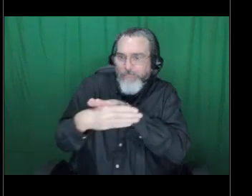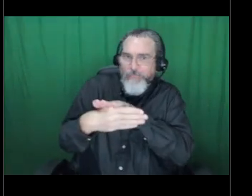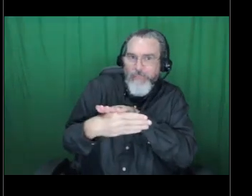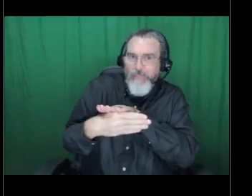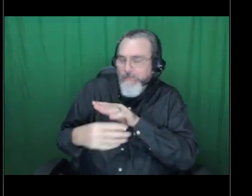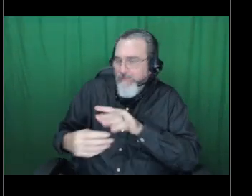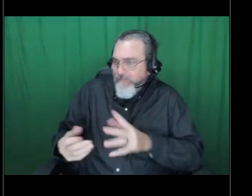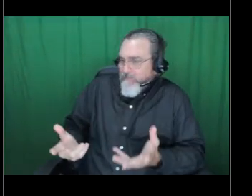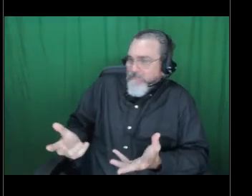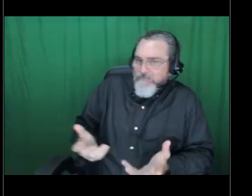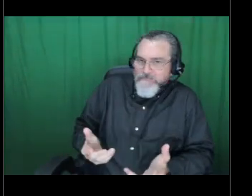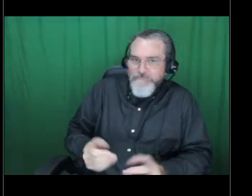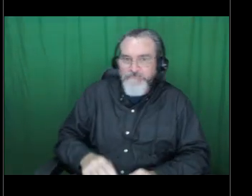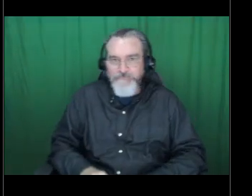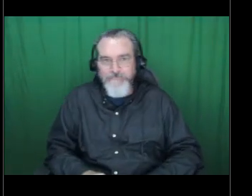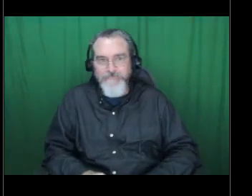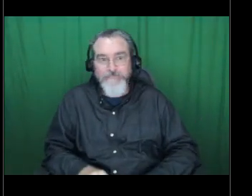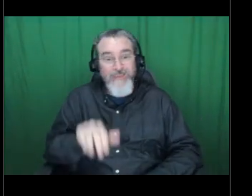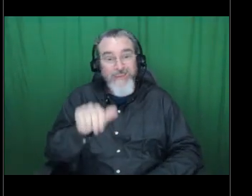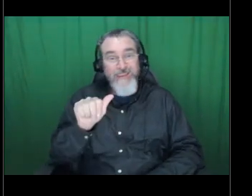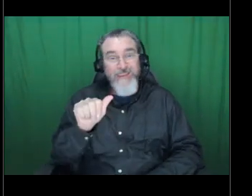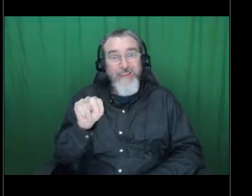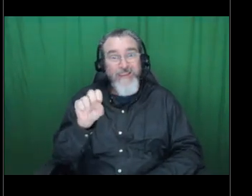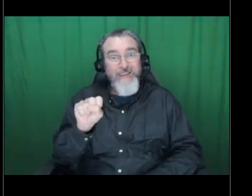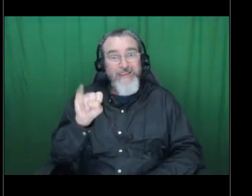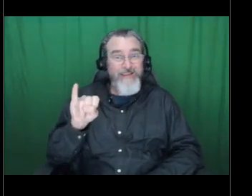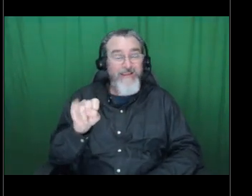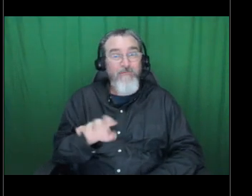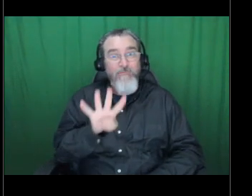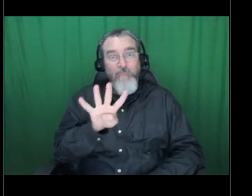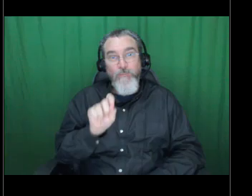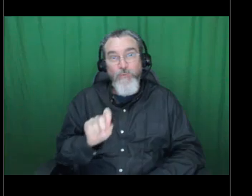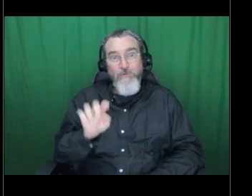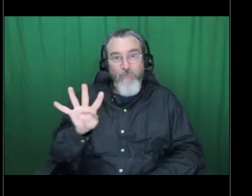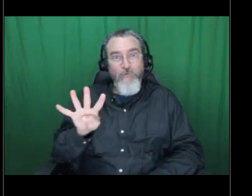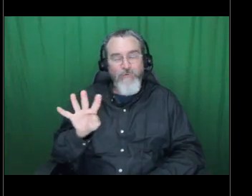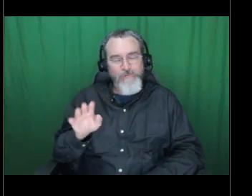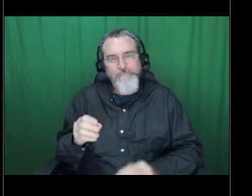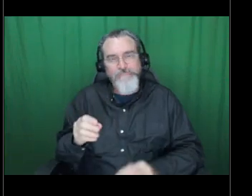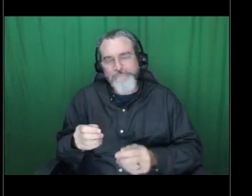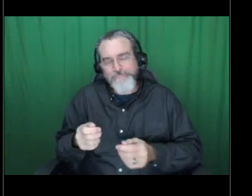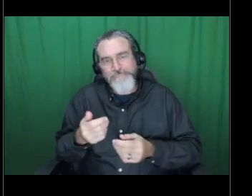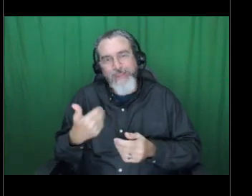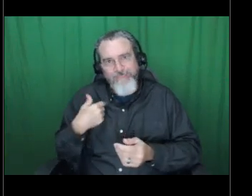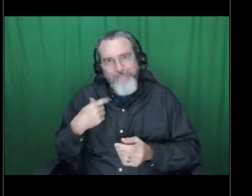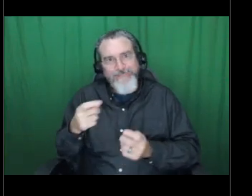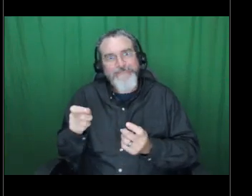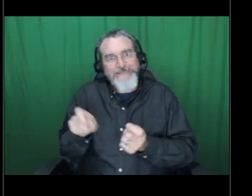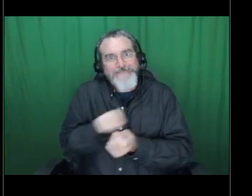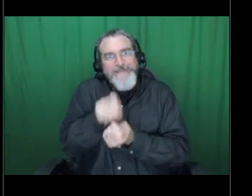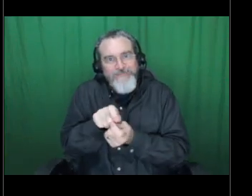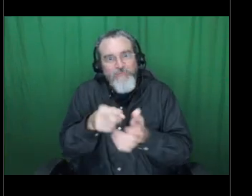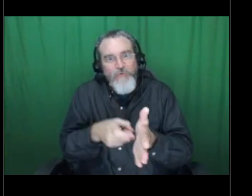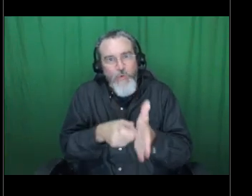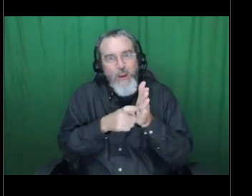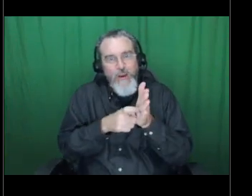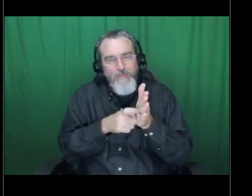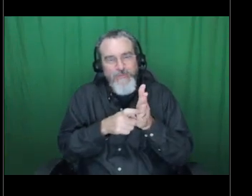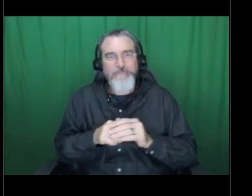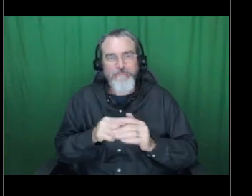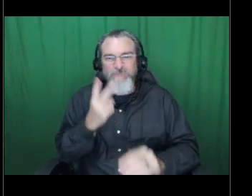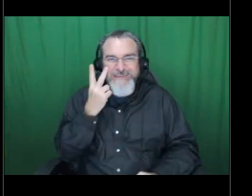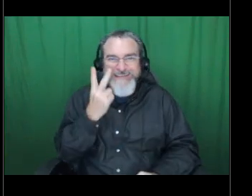ANSI 4.4 provides specifications for protruding objects. Example